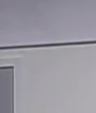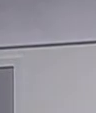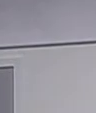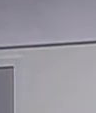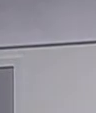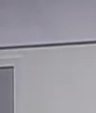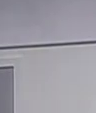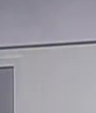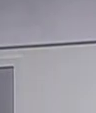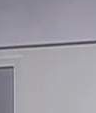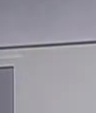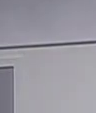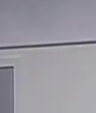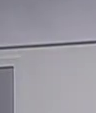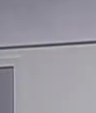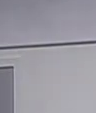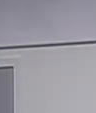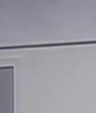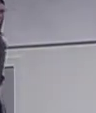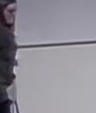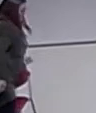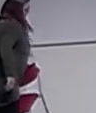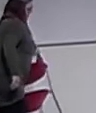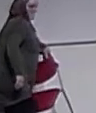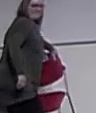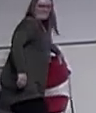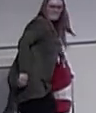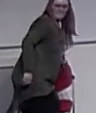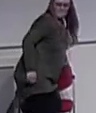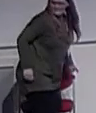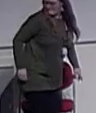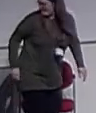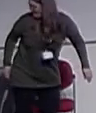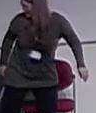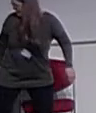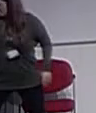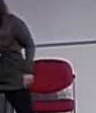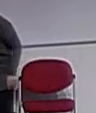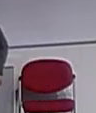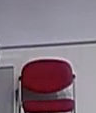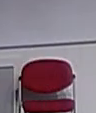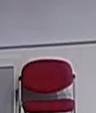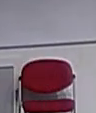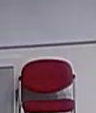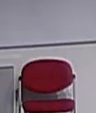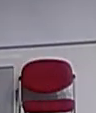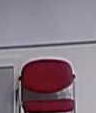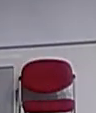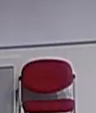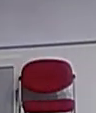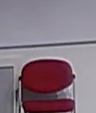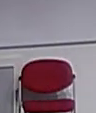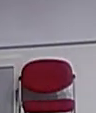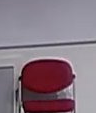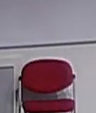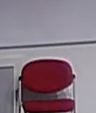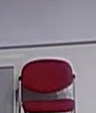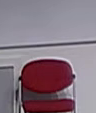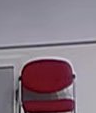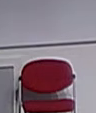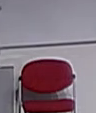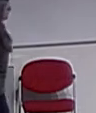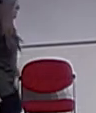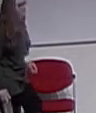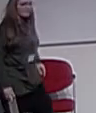the process of diagnosing, predicting, and identifying the best treatment for diseases in question. A biomarker is a biological